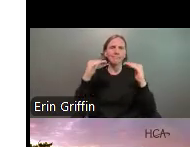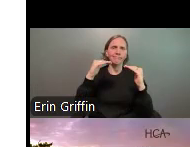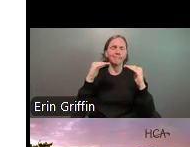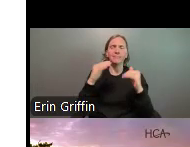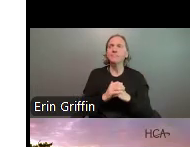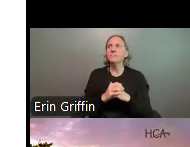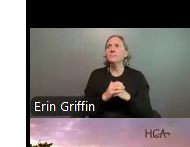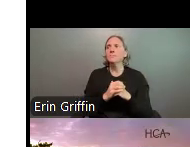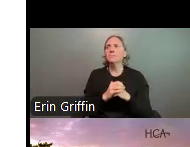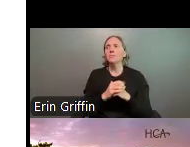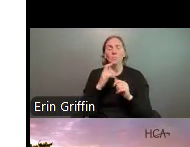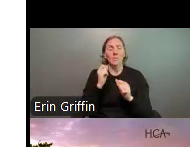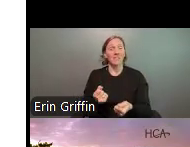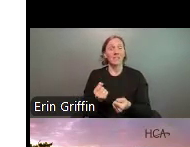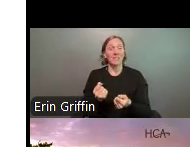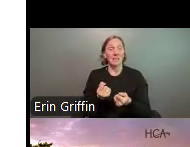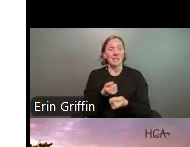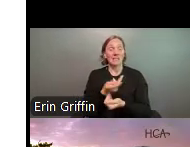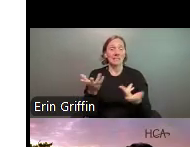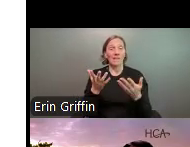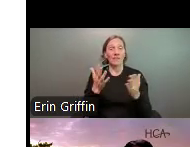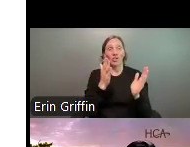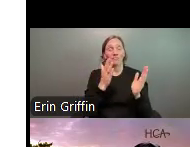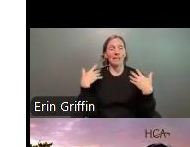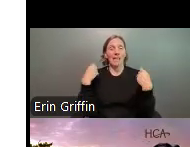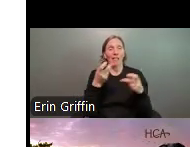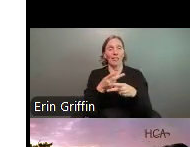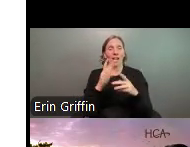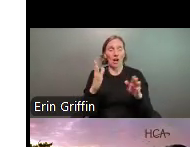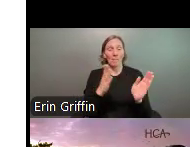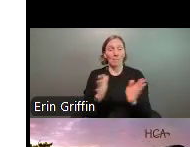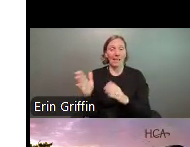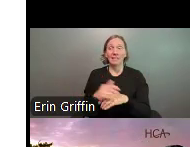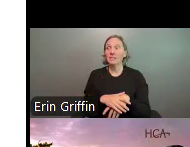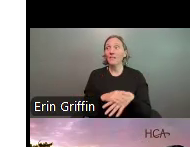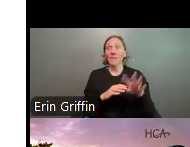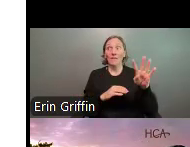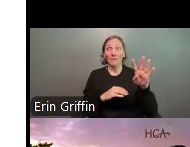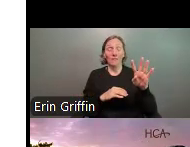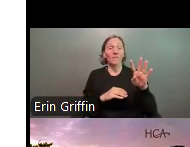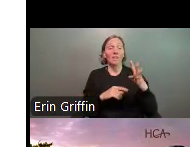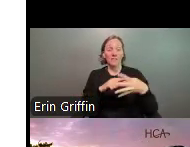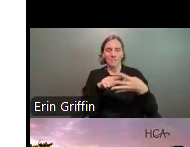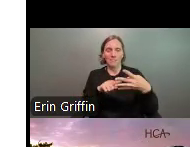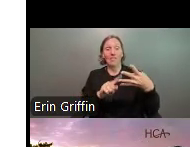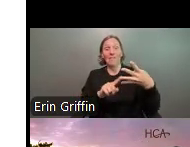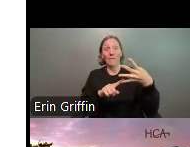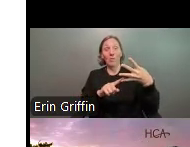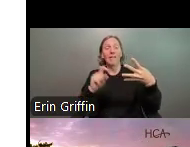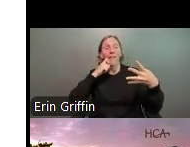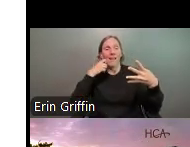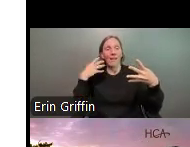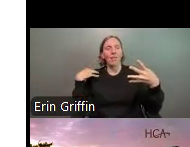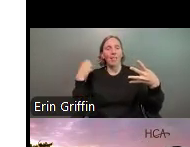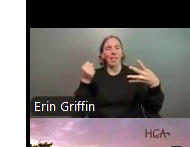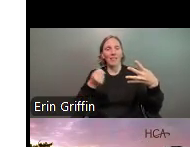multiple healthcare plans for continuity of care. We now offer that fourth plan of Apple Health Expansion to ensure that we're providing